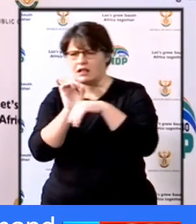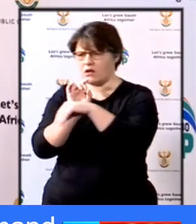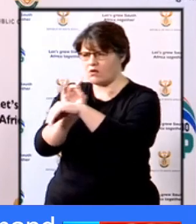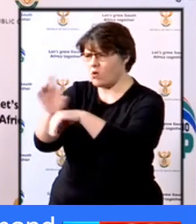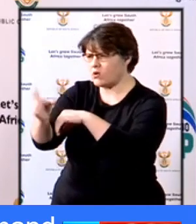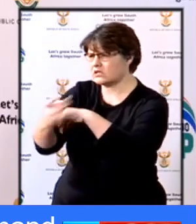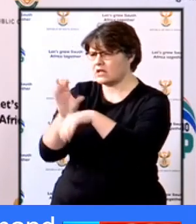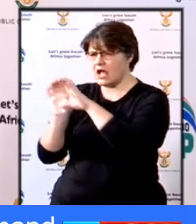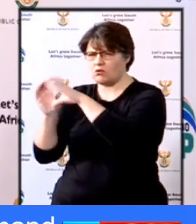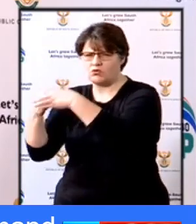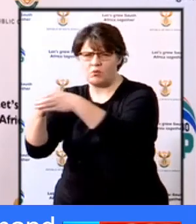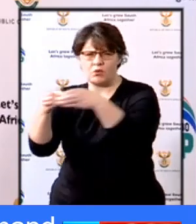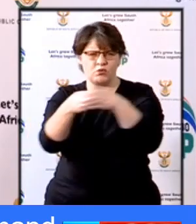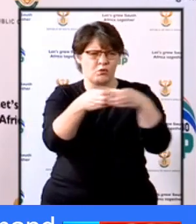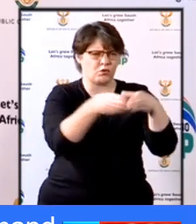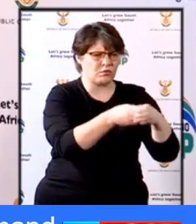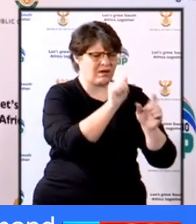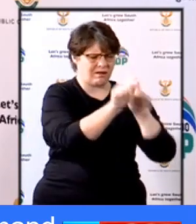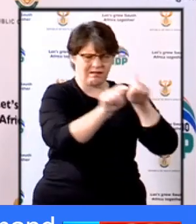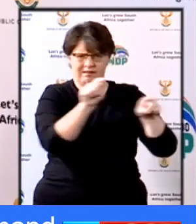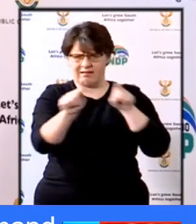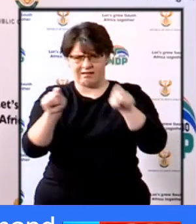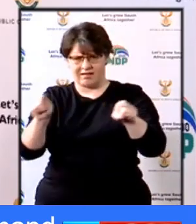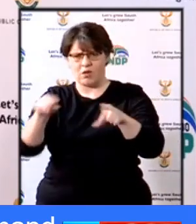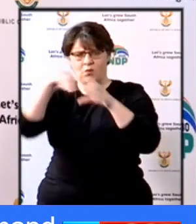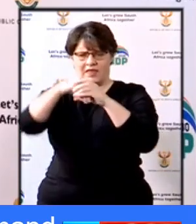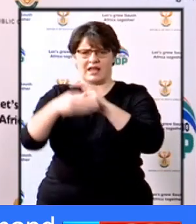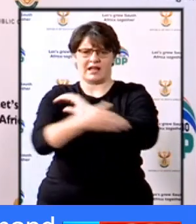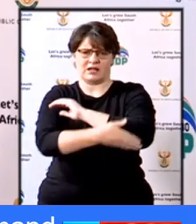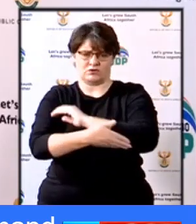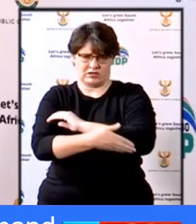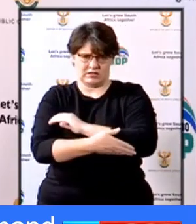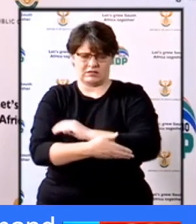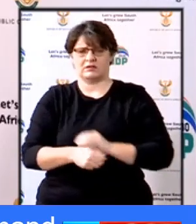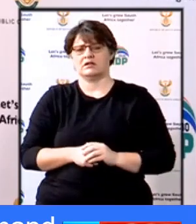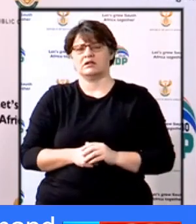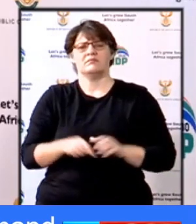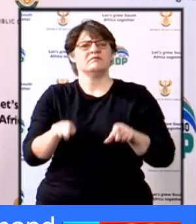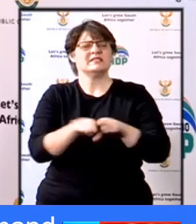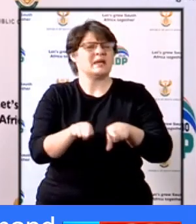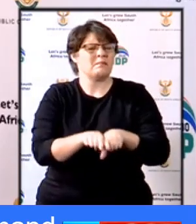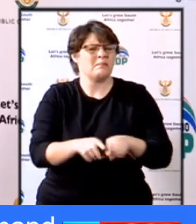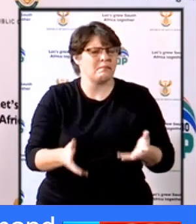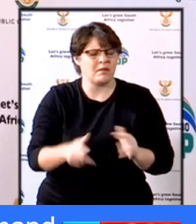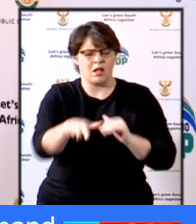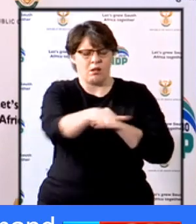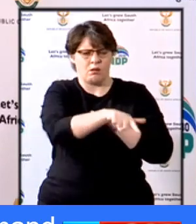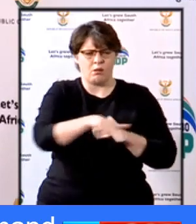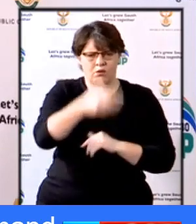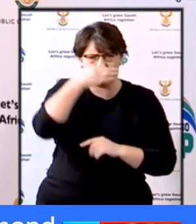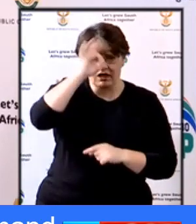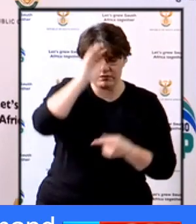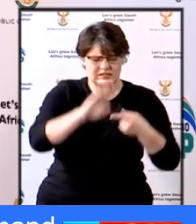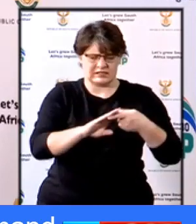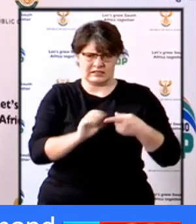sectors and constituencies in our country, including local government,